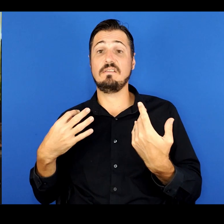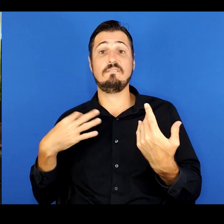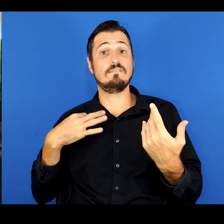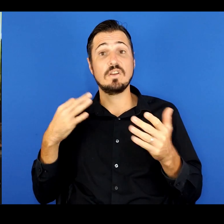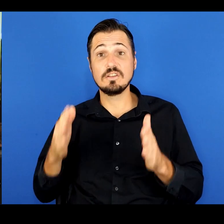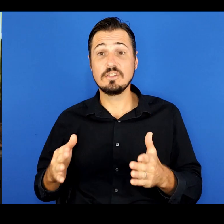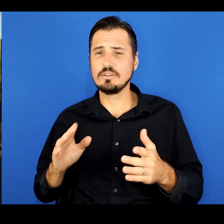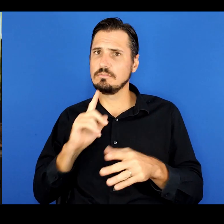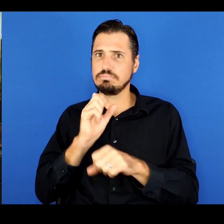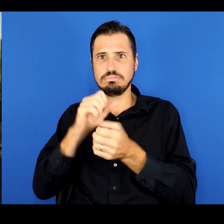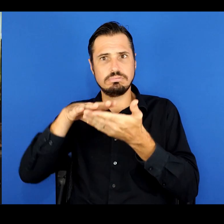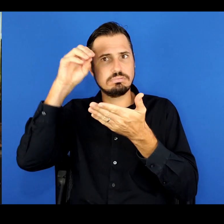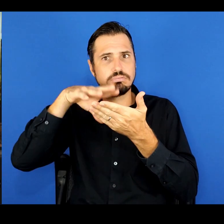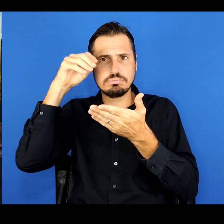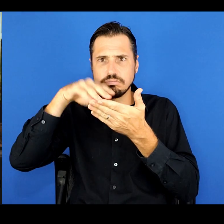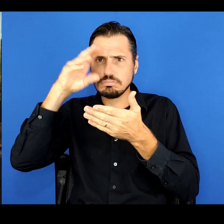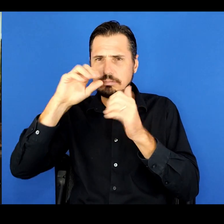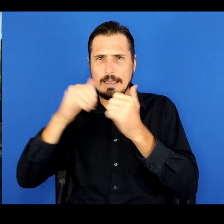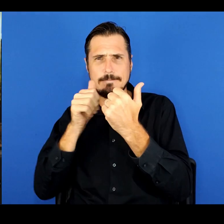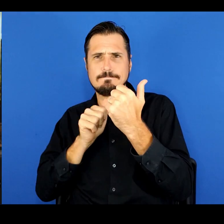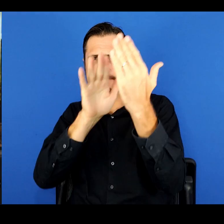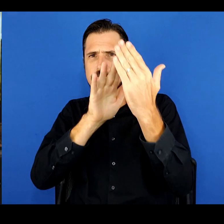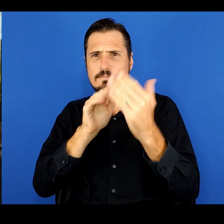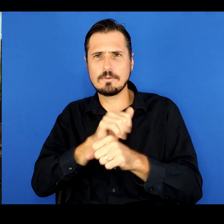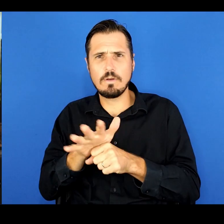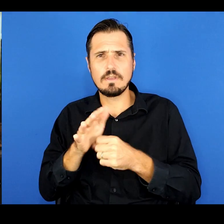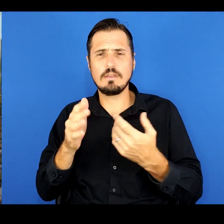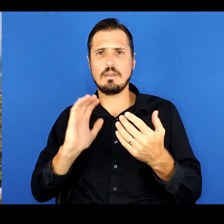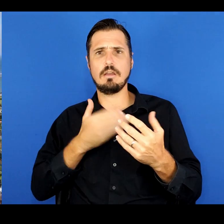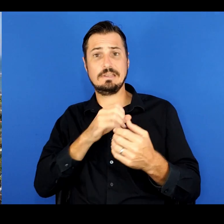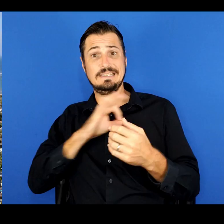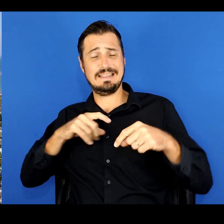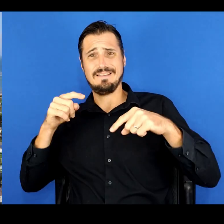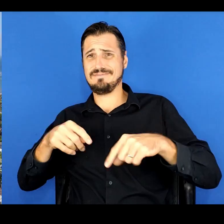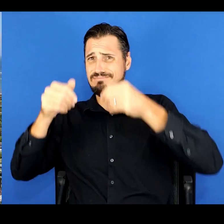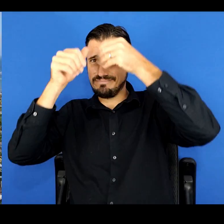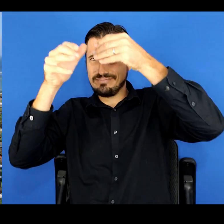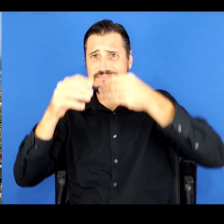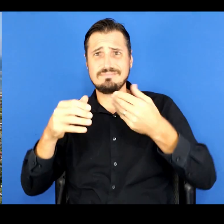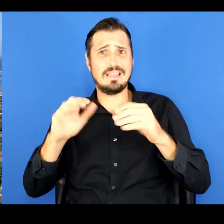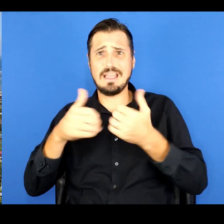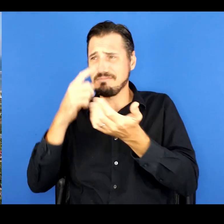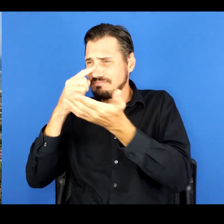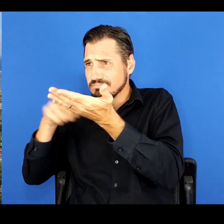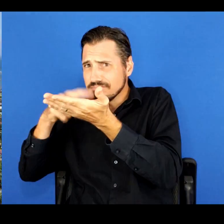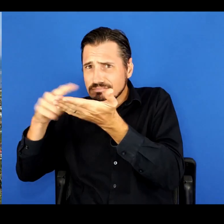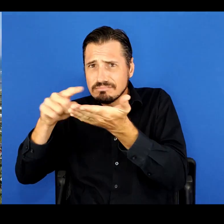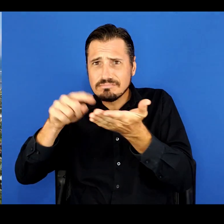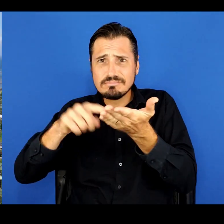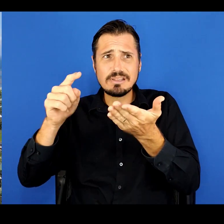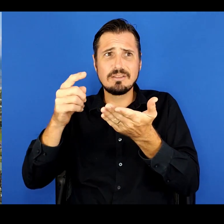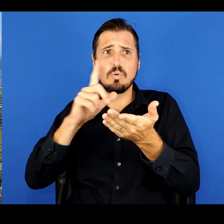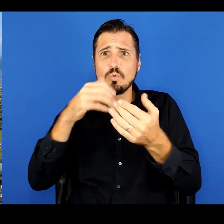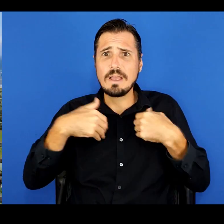and volunteers have also had a lot of practice. We have well-trained and experienced staff to do case investigations